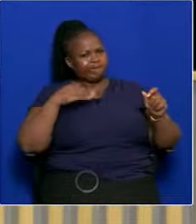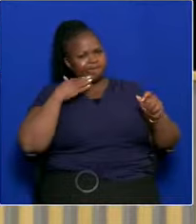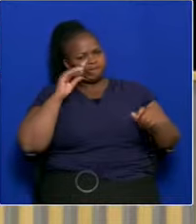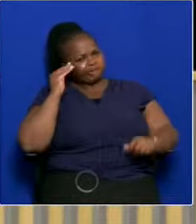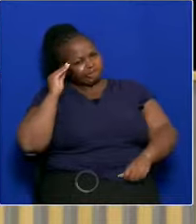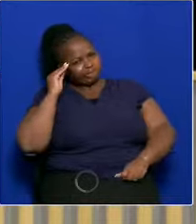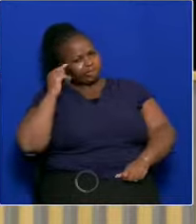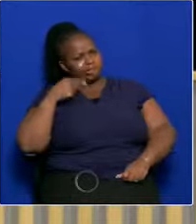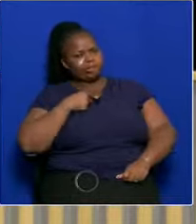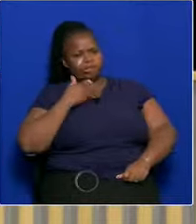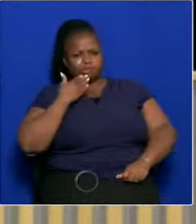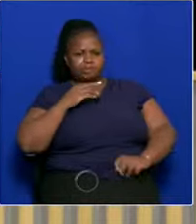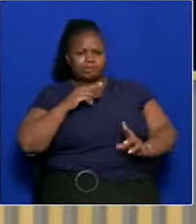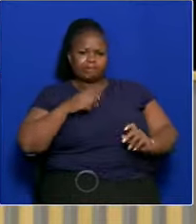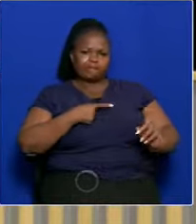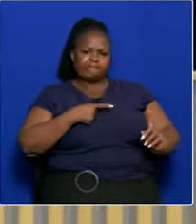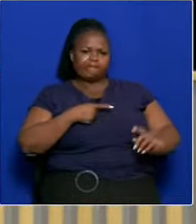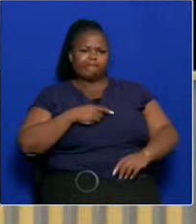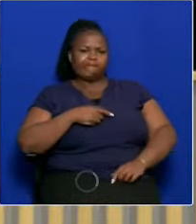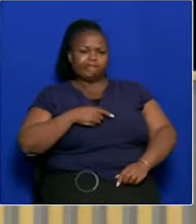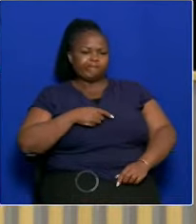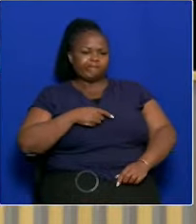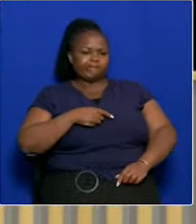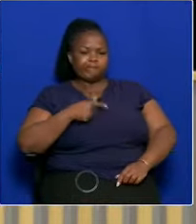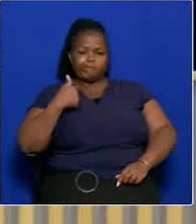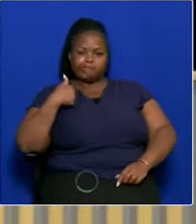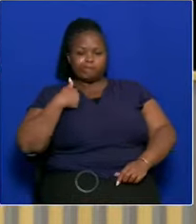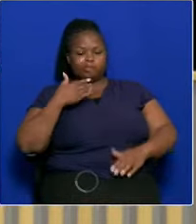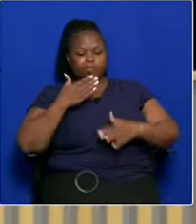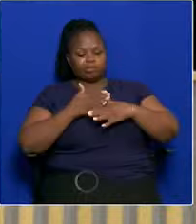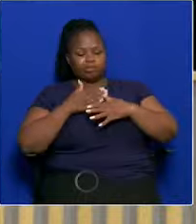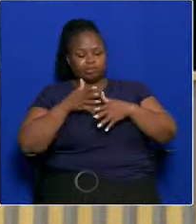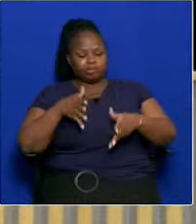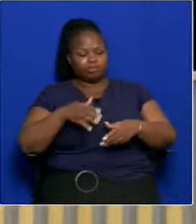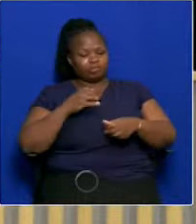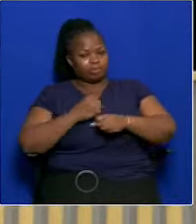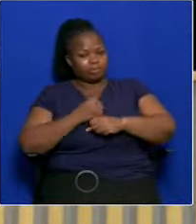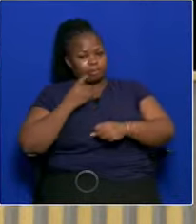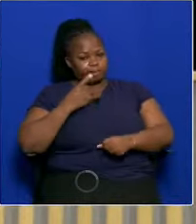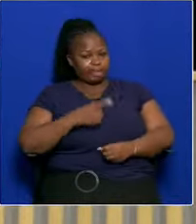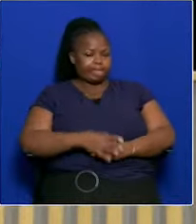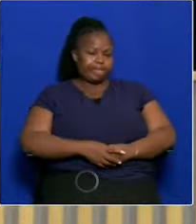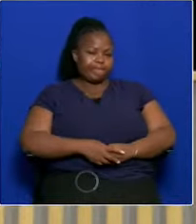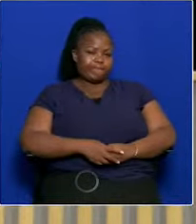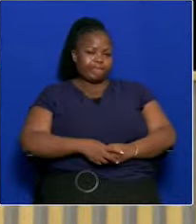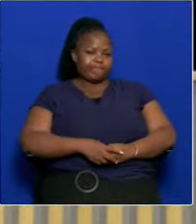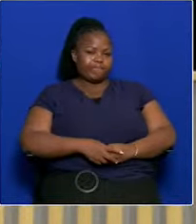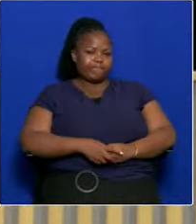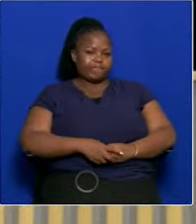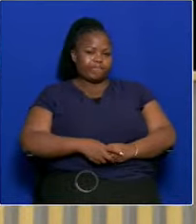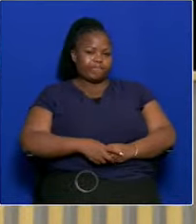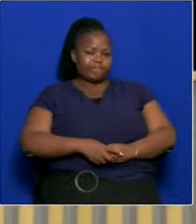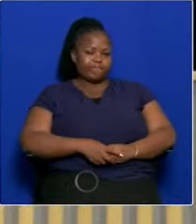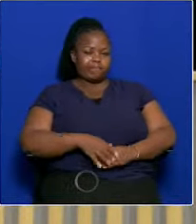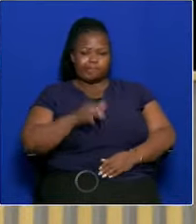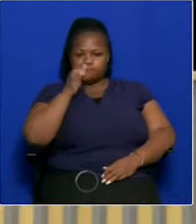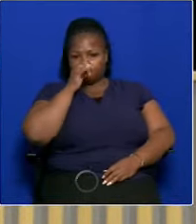him. I was working in Gauteng, and as a crime